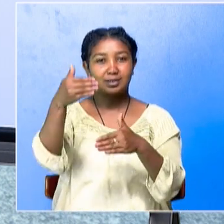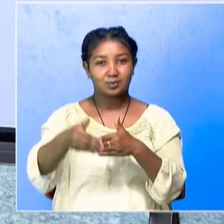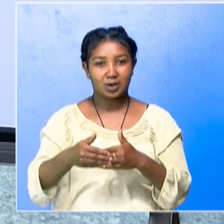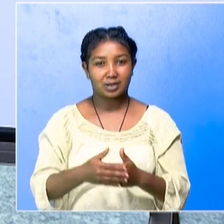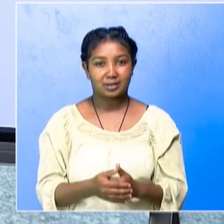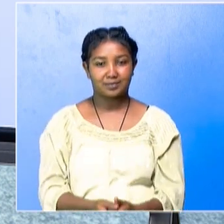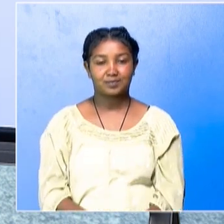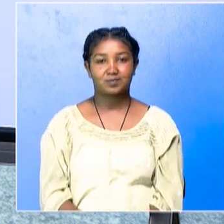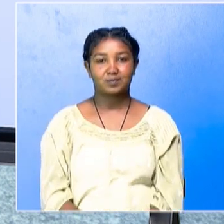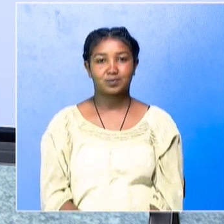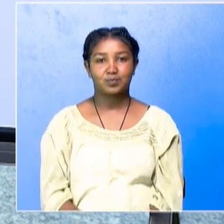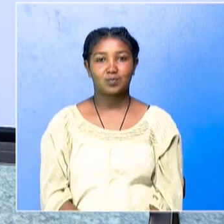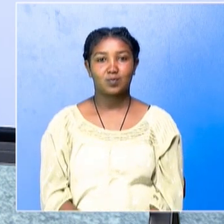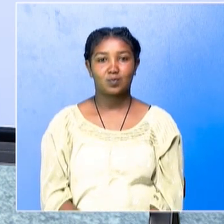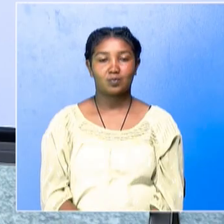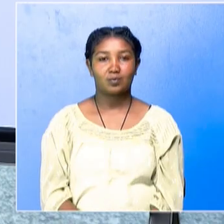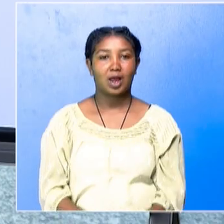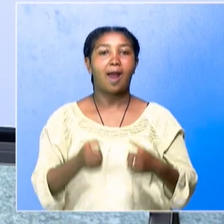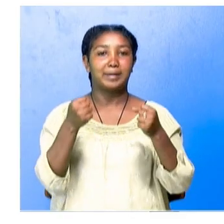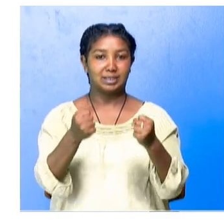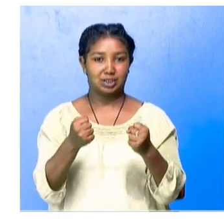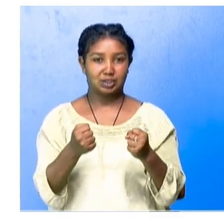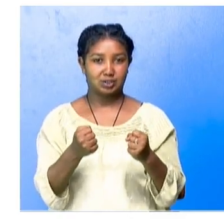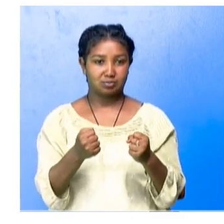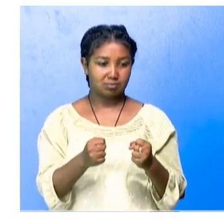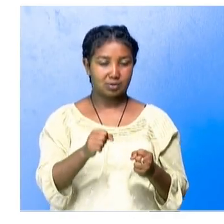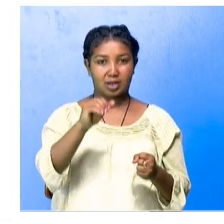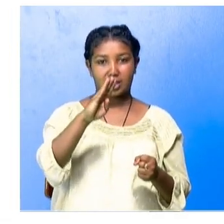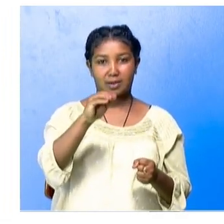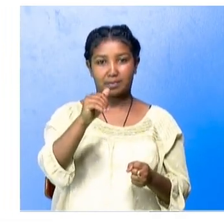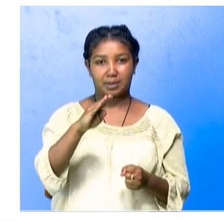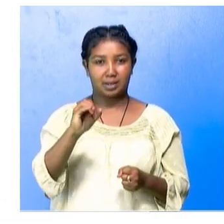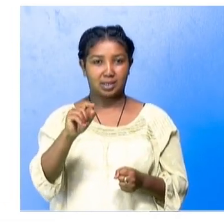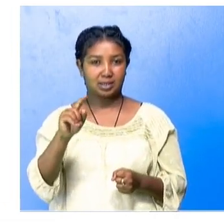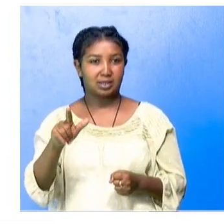is, here is ability.